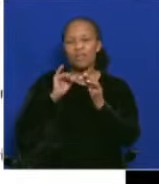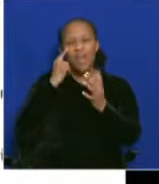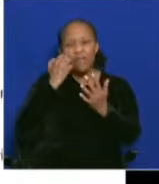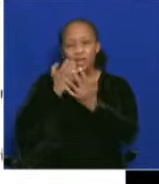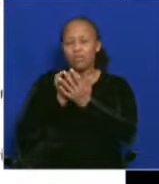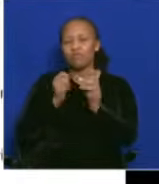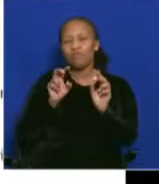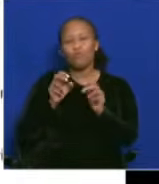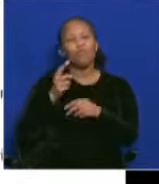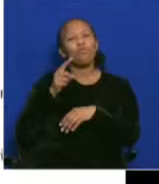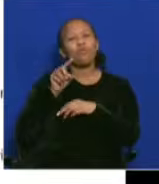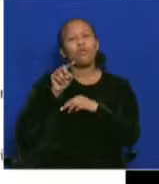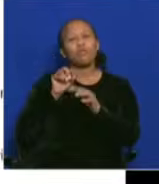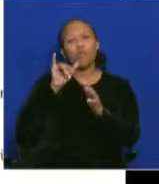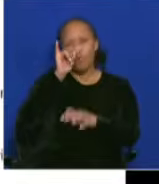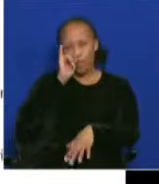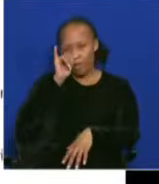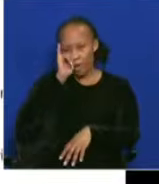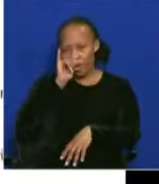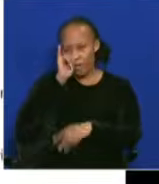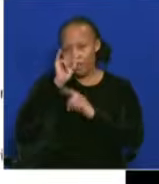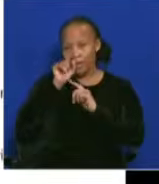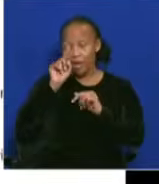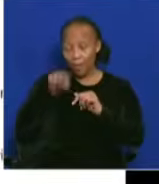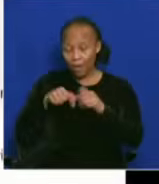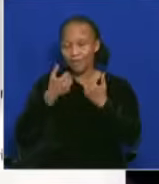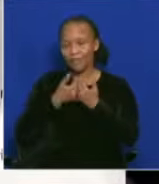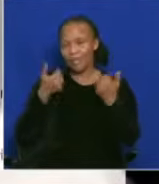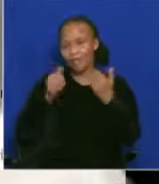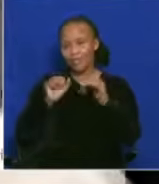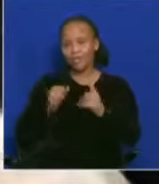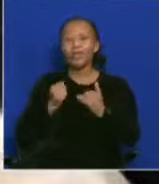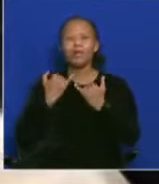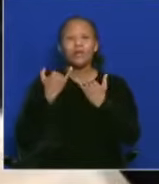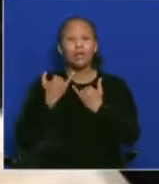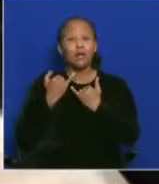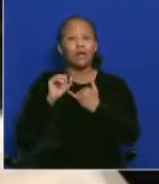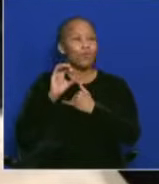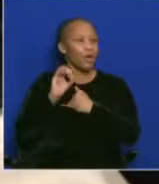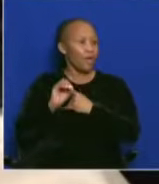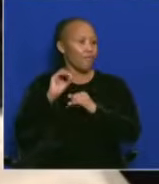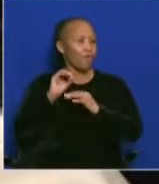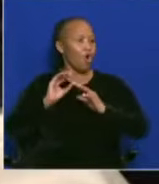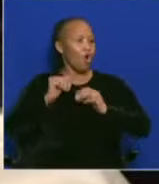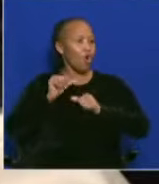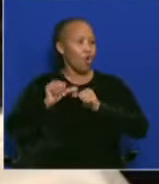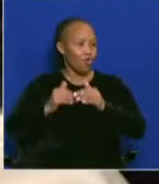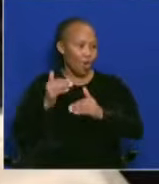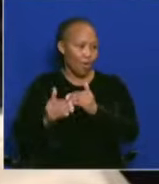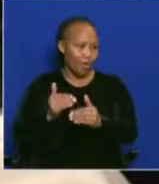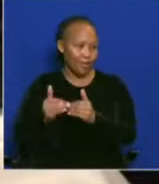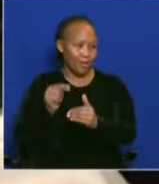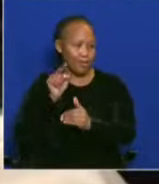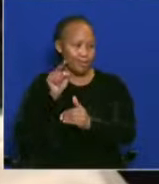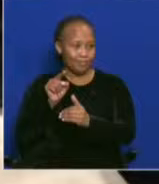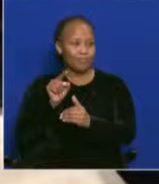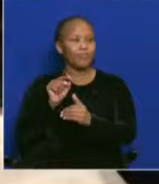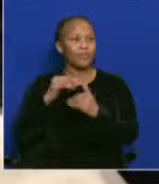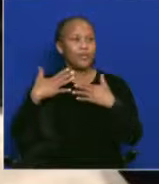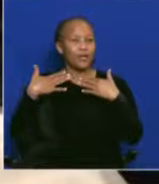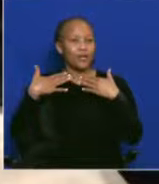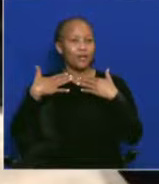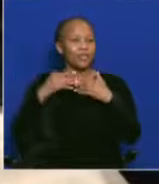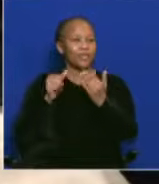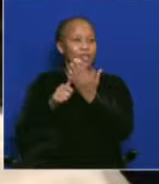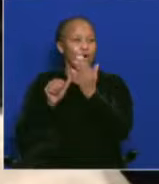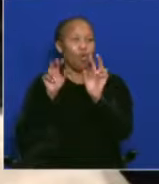distinguished. Historical regulatory matters and ongoing tax administration processes cannot without more establish present-day criminal